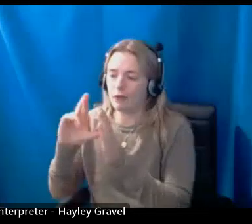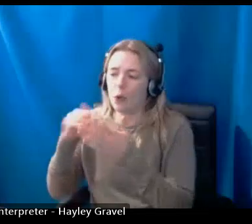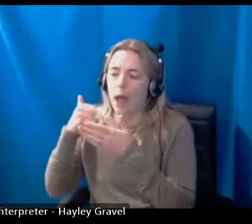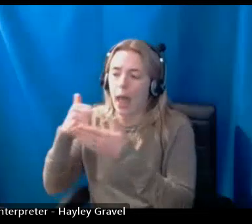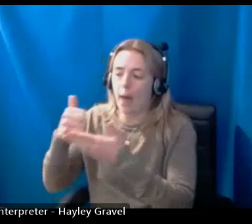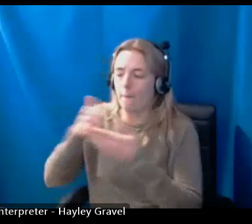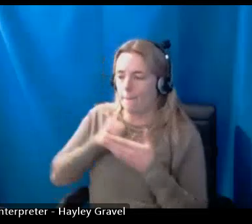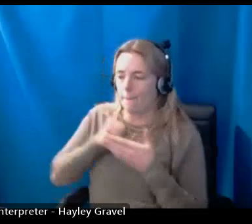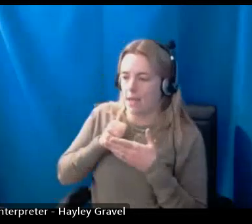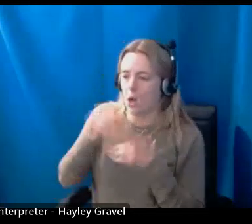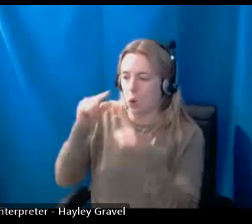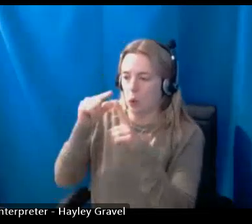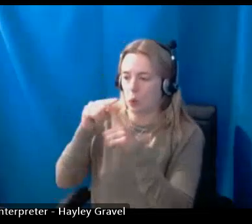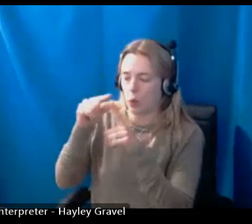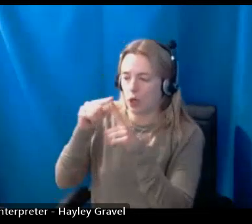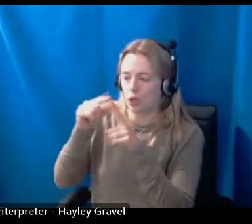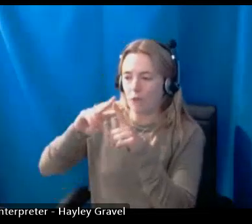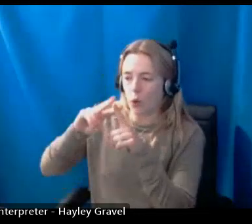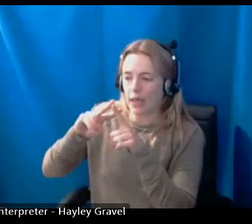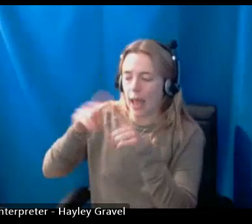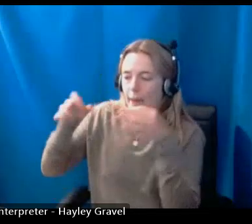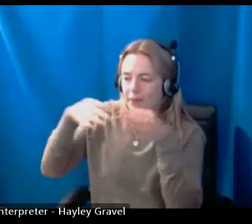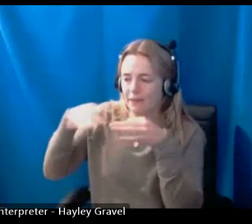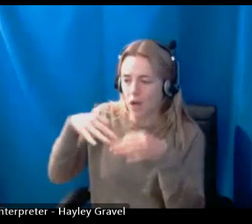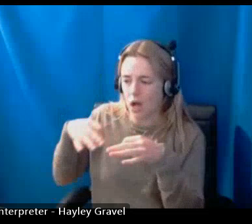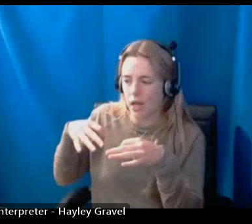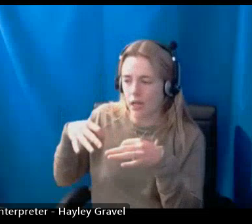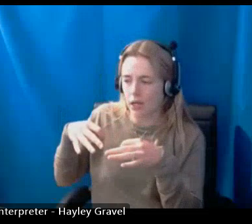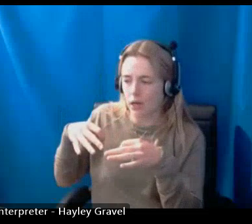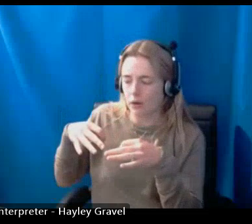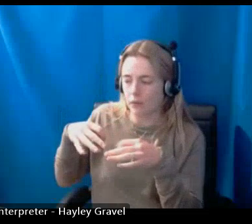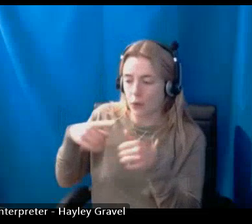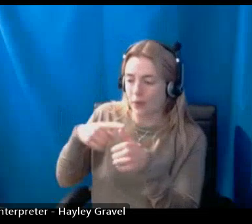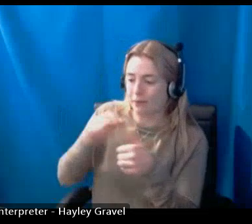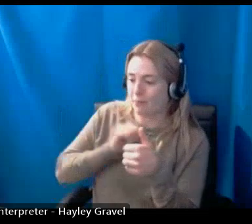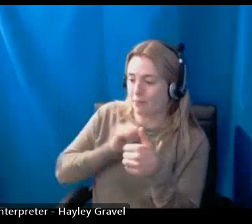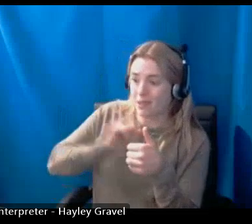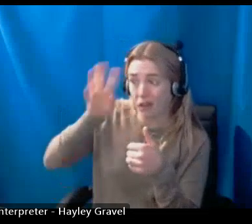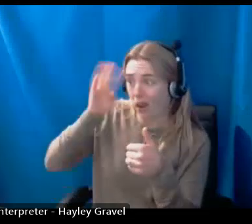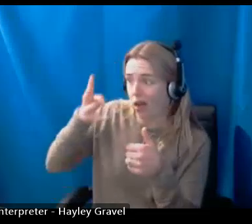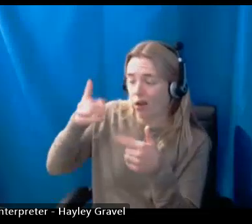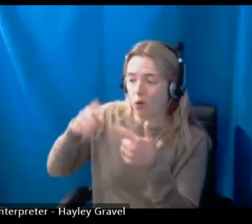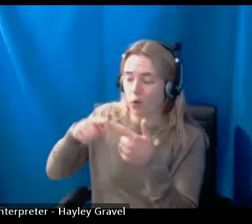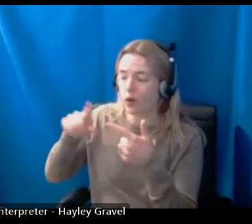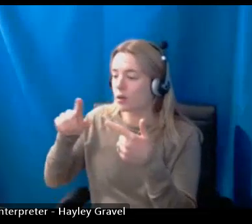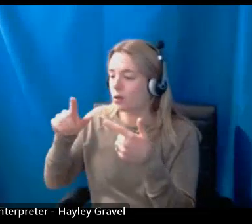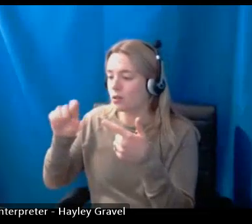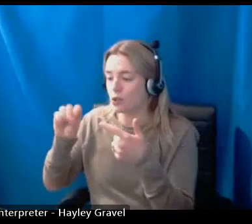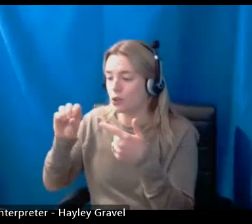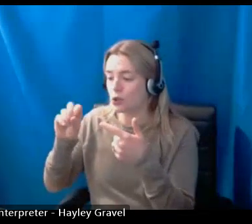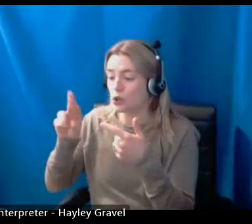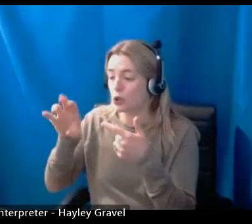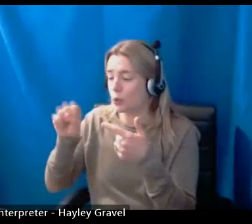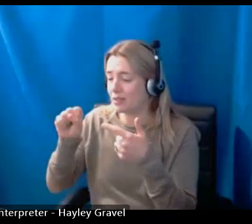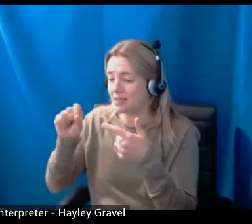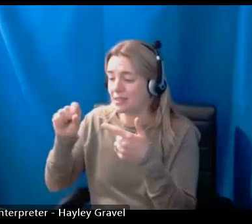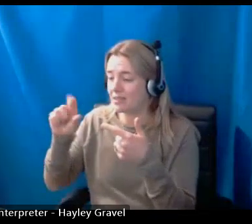the audience understand better what I am trying to convey? I think that's a great question. That's going to be in the body of your